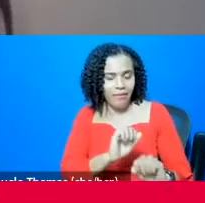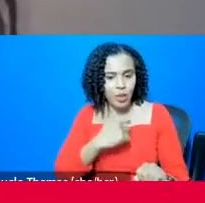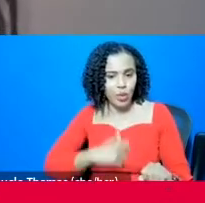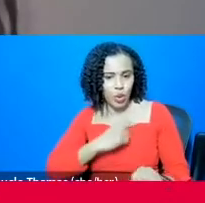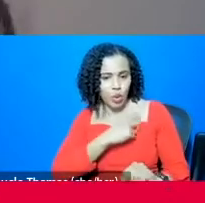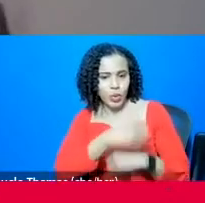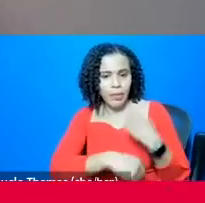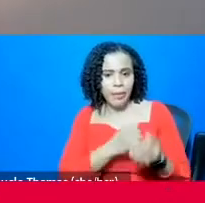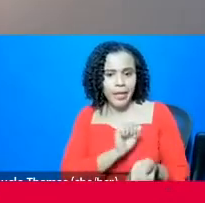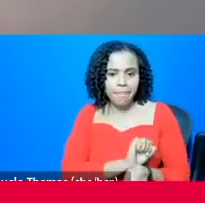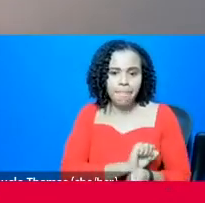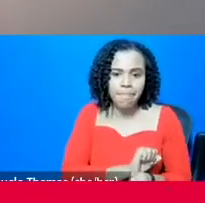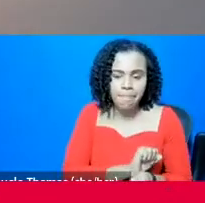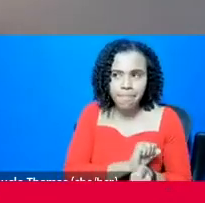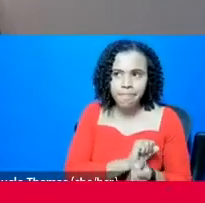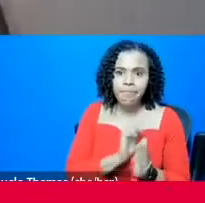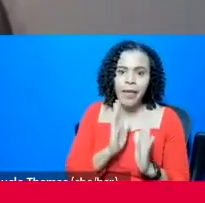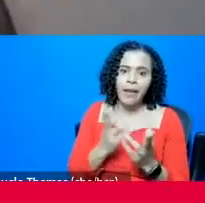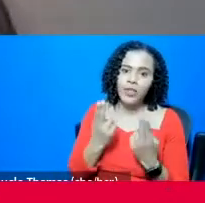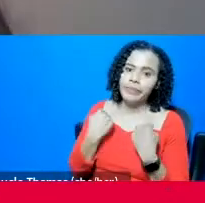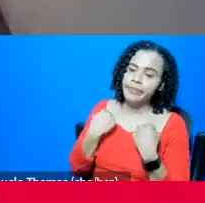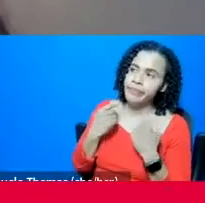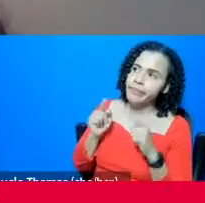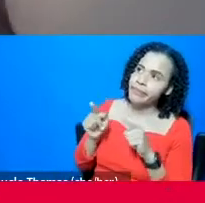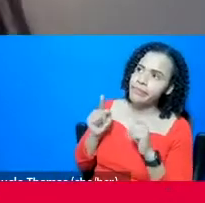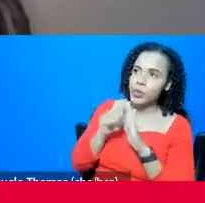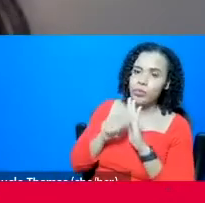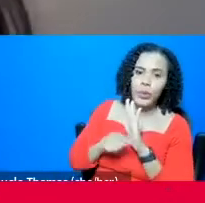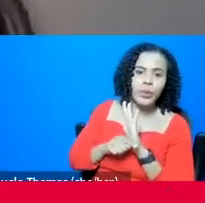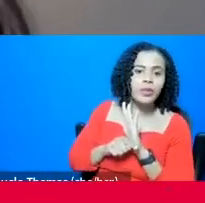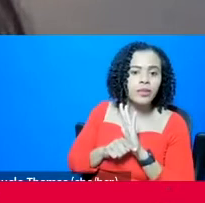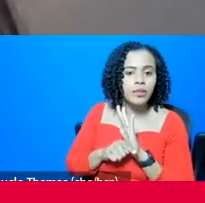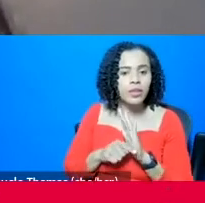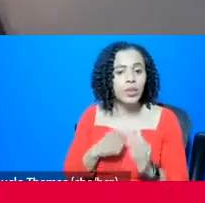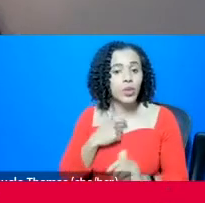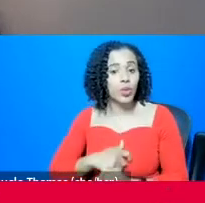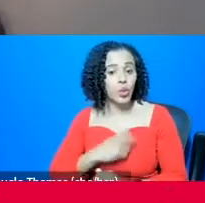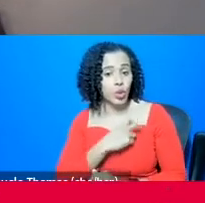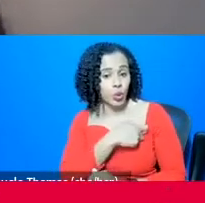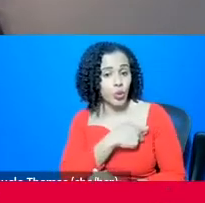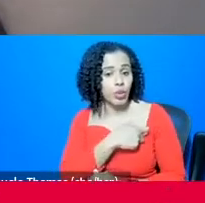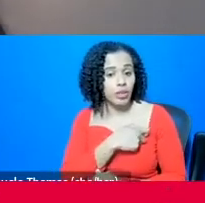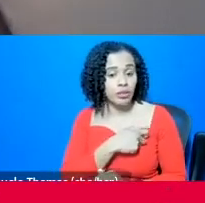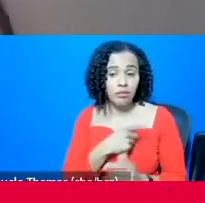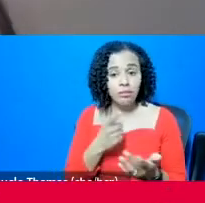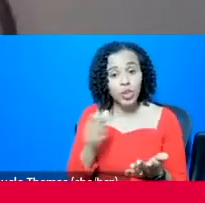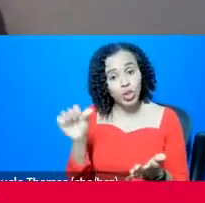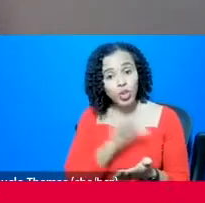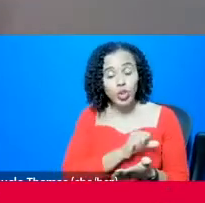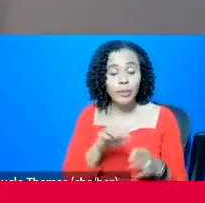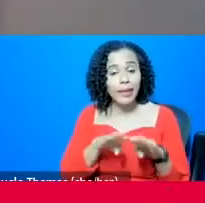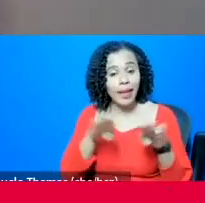hands. And as I think the question says, the students' unions are inherently undemocratic structures that co-opt the